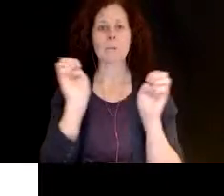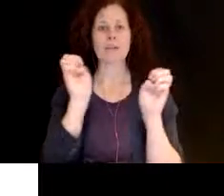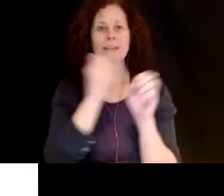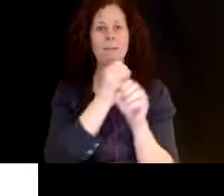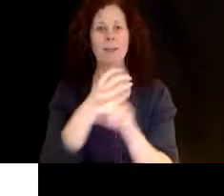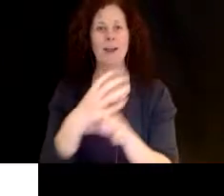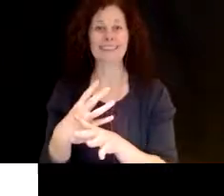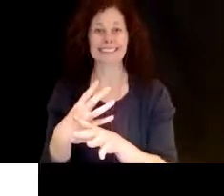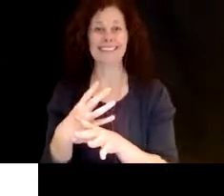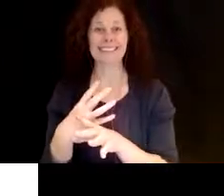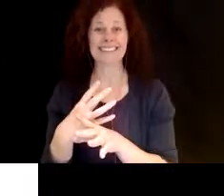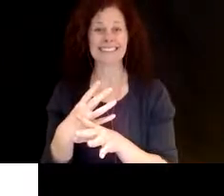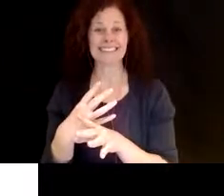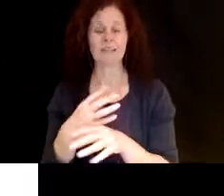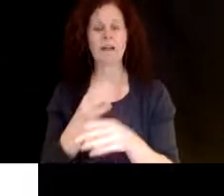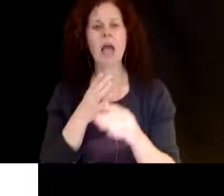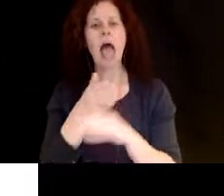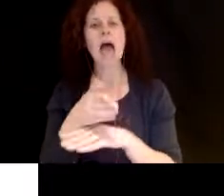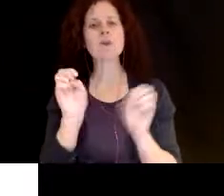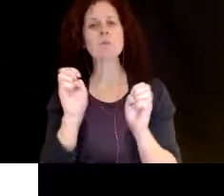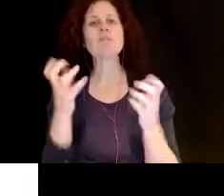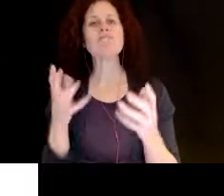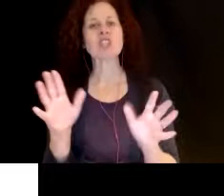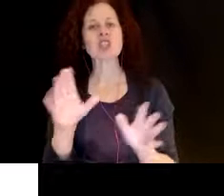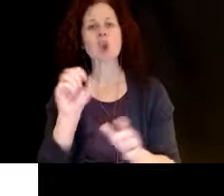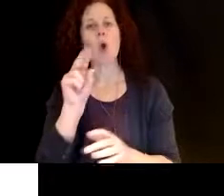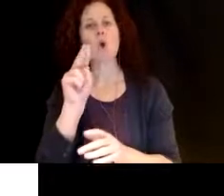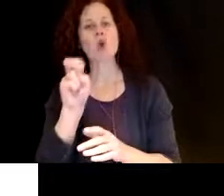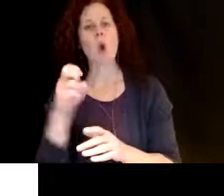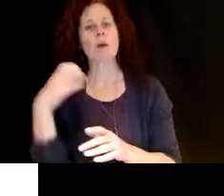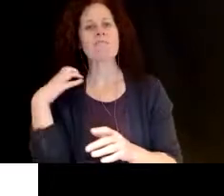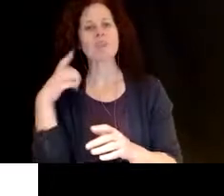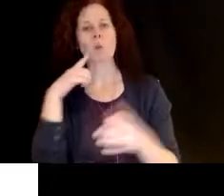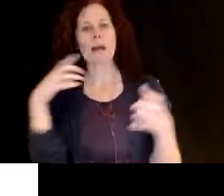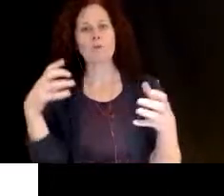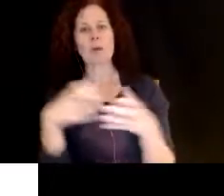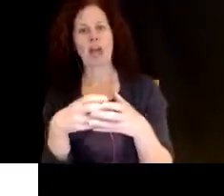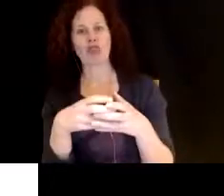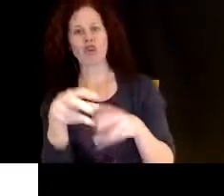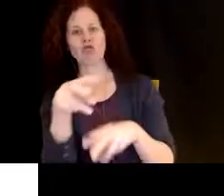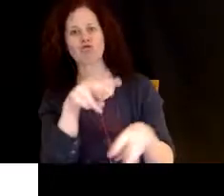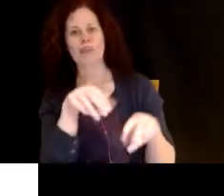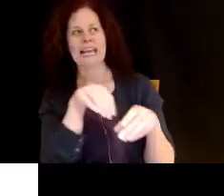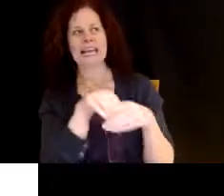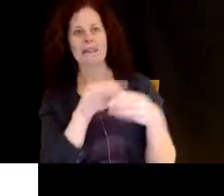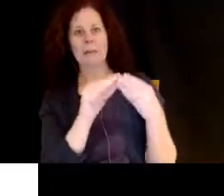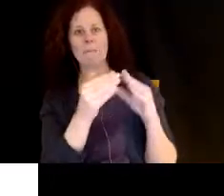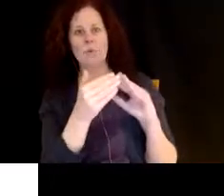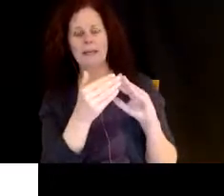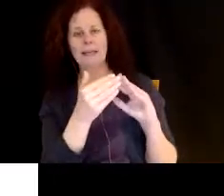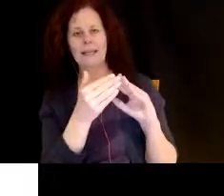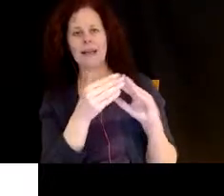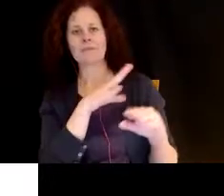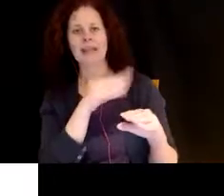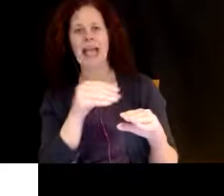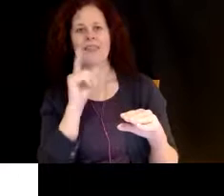where, after an emergency, code officials come together at the community and they coordinate